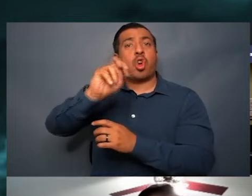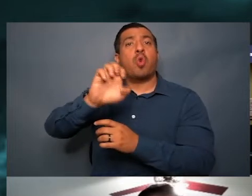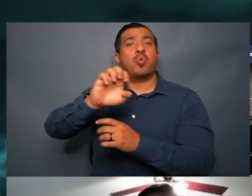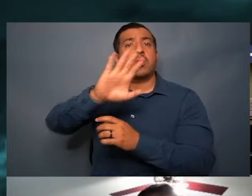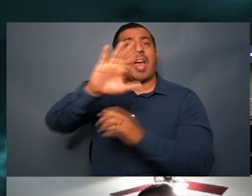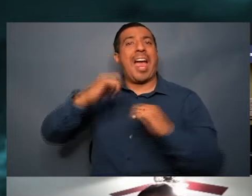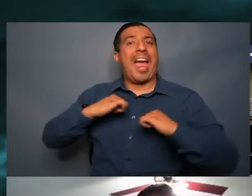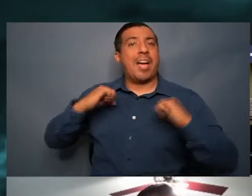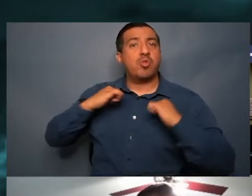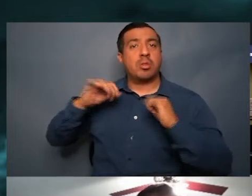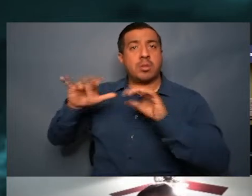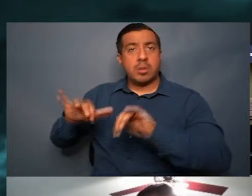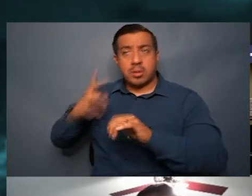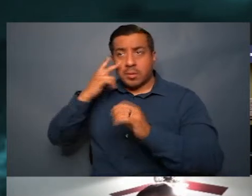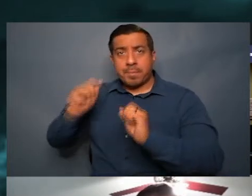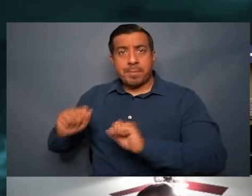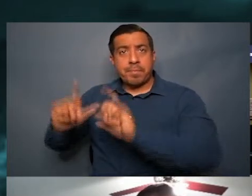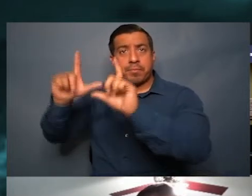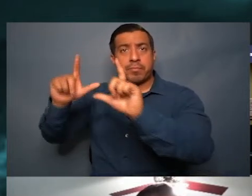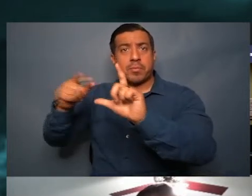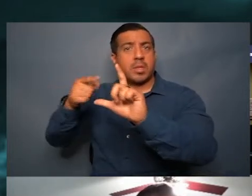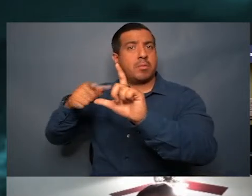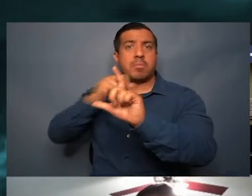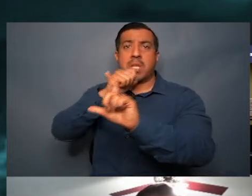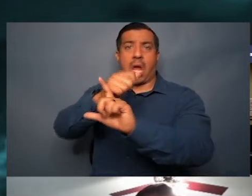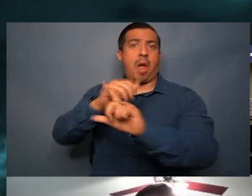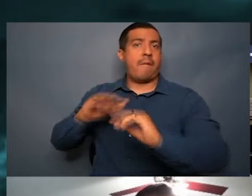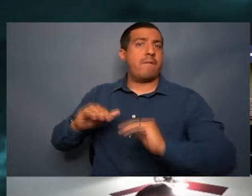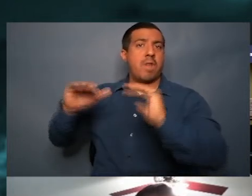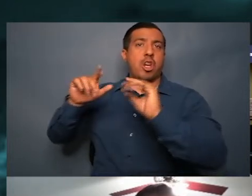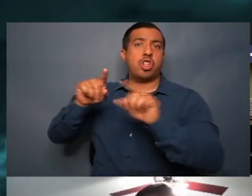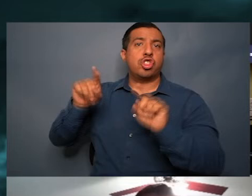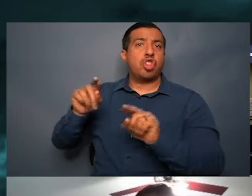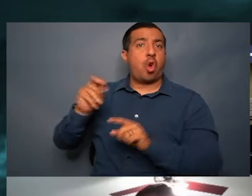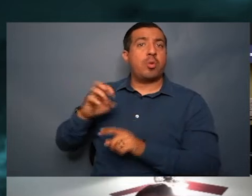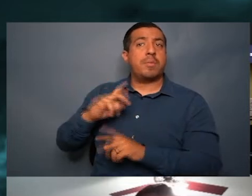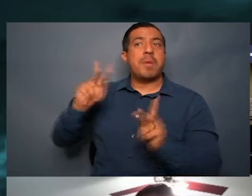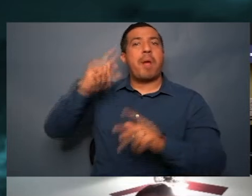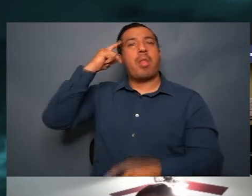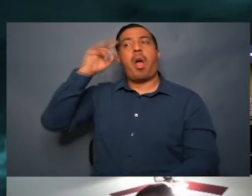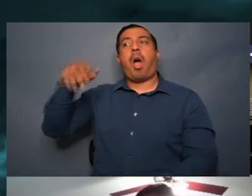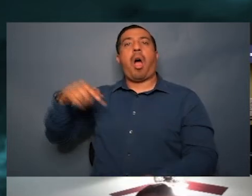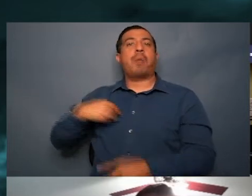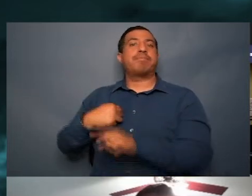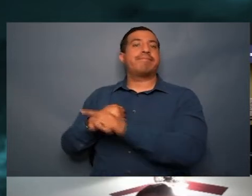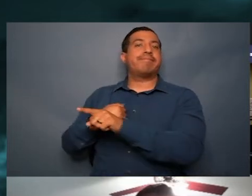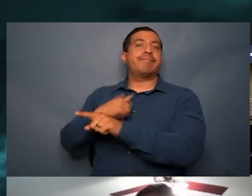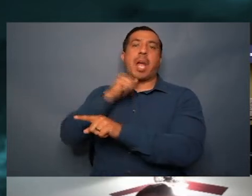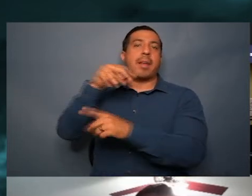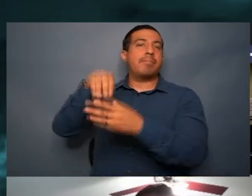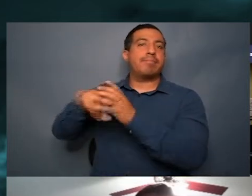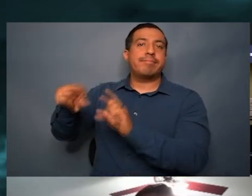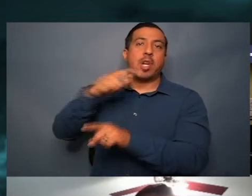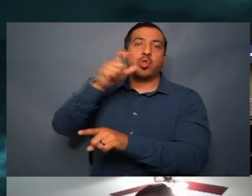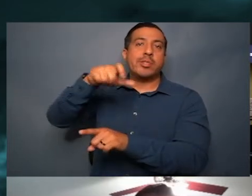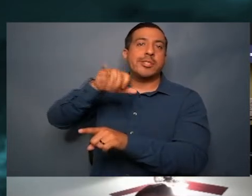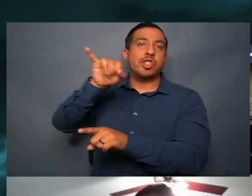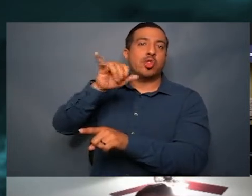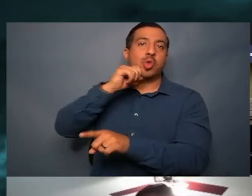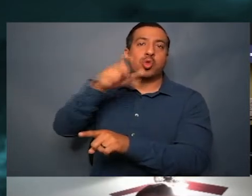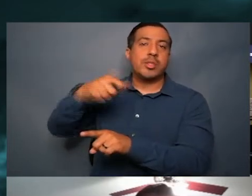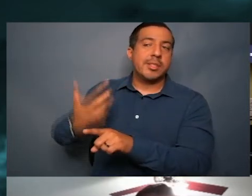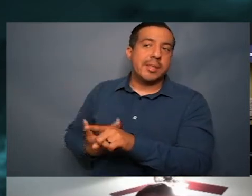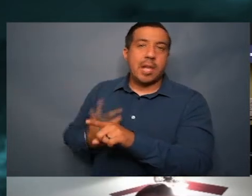And so if it comes up and you're not in a flood zone, I hear so many people, I'm not in a flood zone, I've never flooded, I don't need flood insurance.